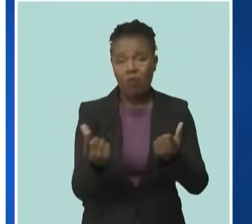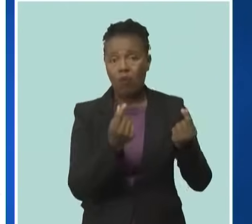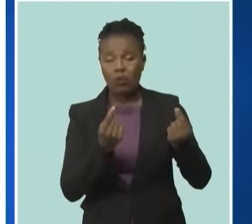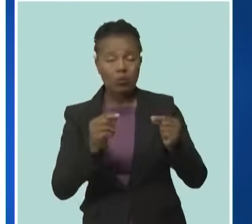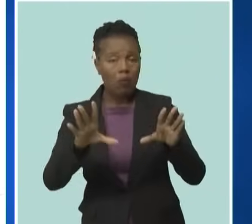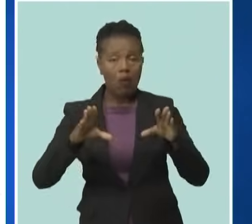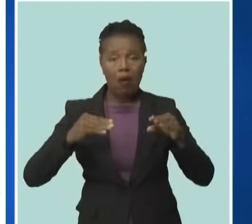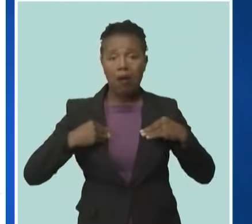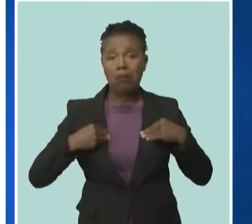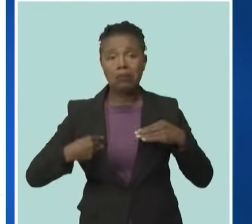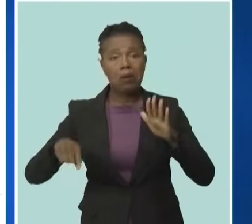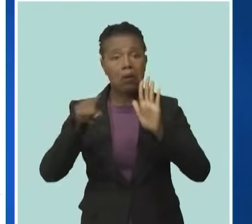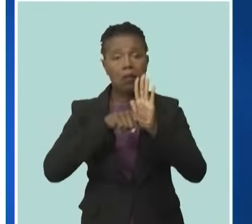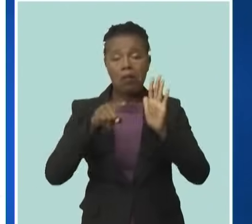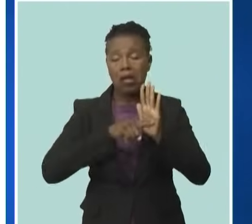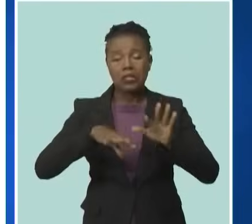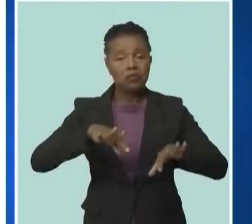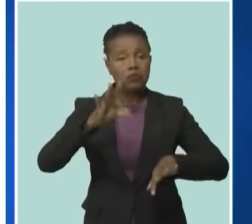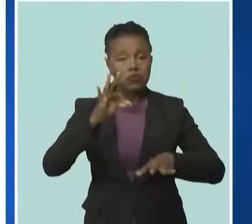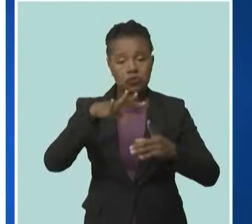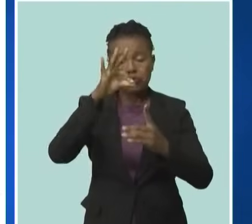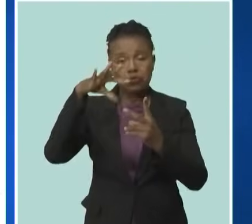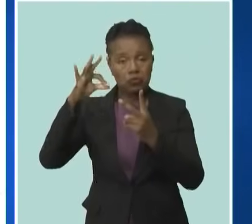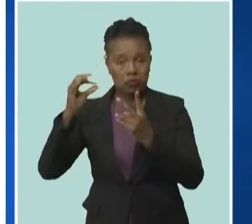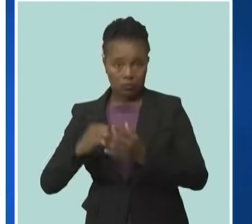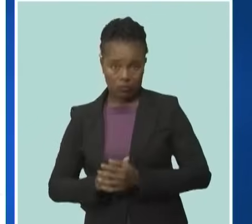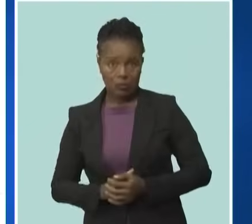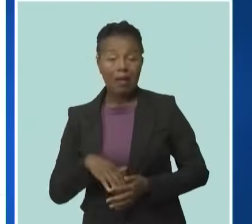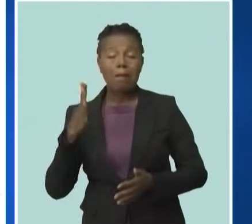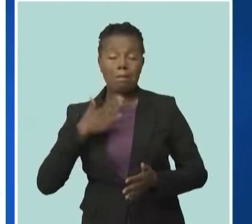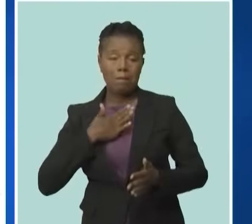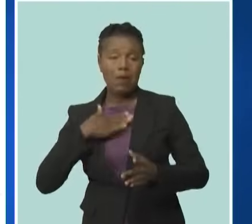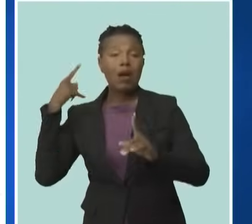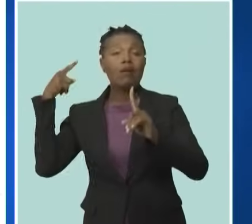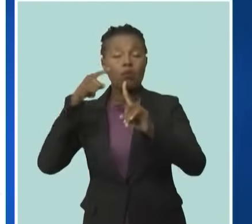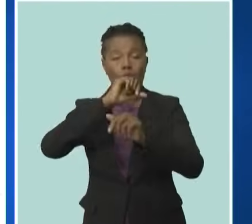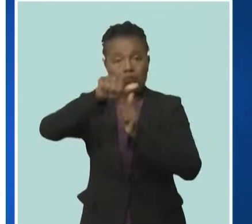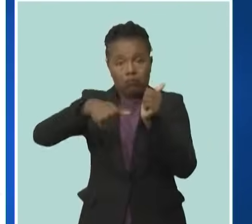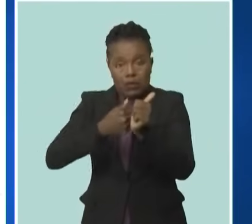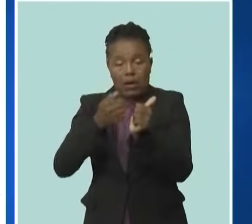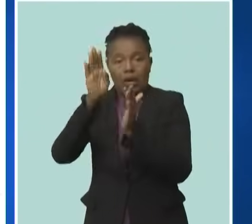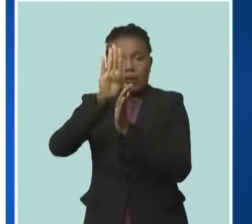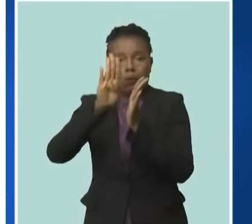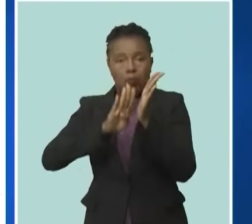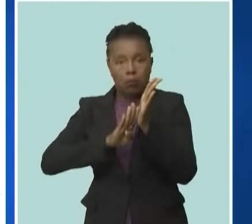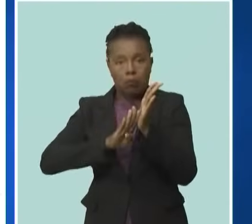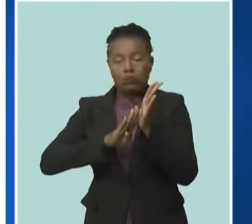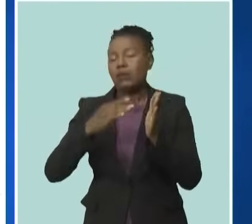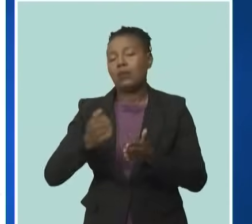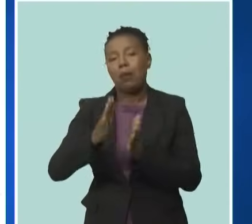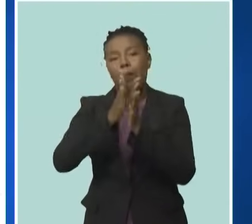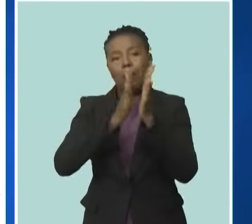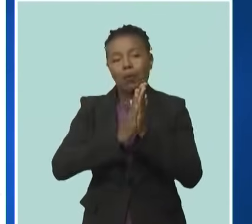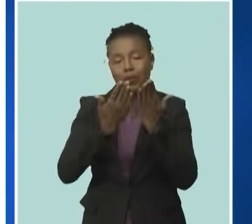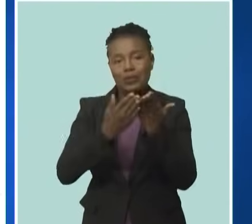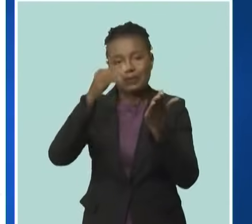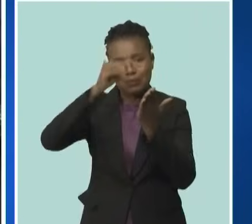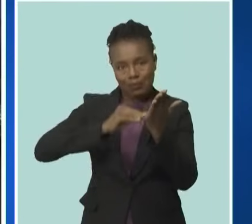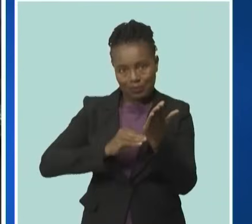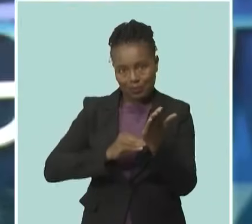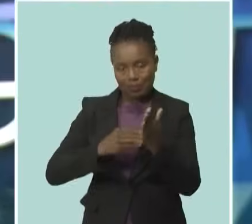negative life choices. Yeah, and so that's my intention behind writing these books, to get men more in tune with their